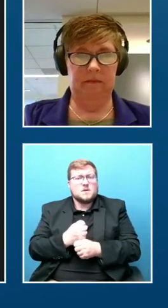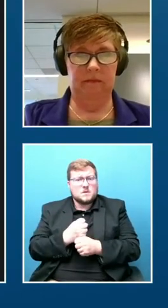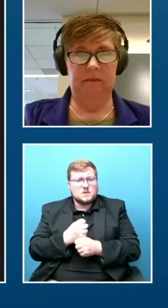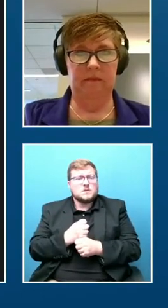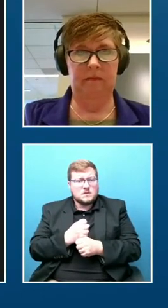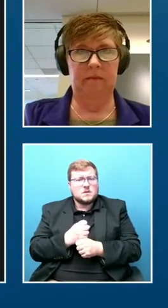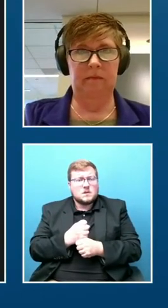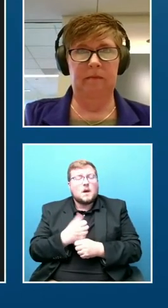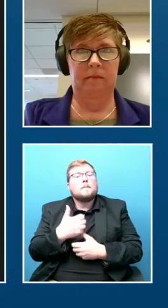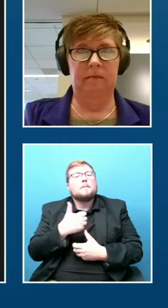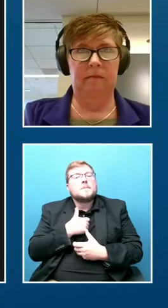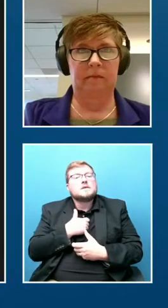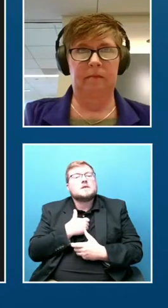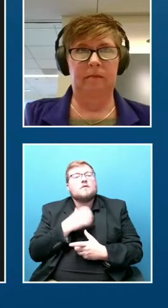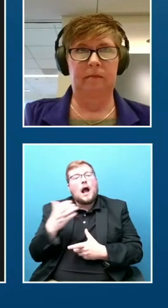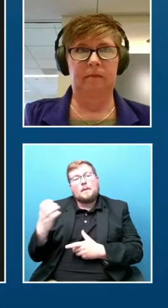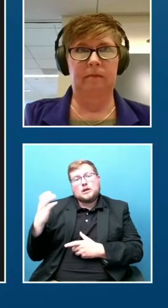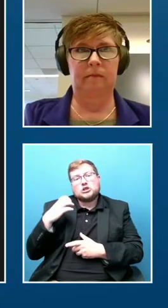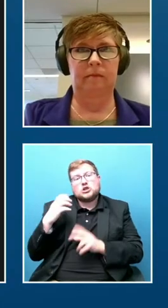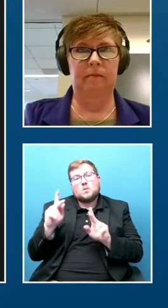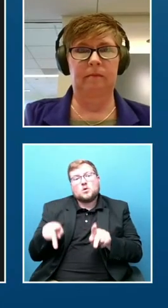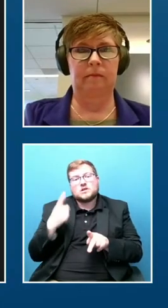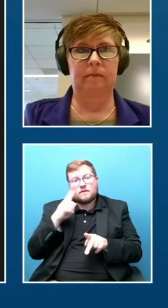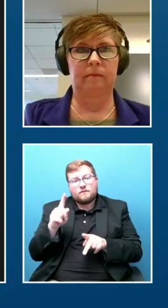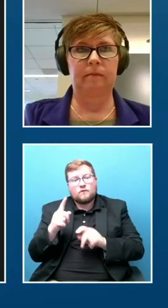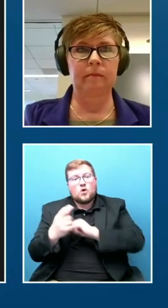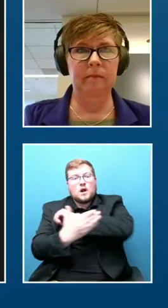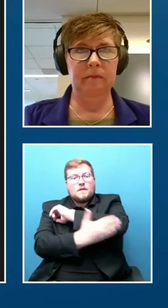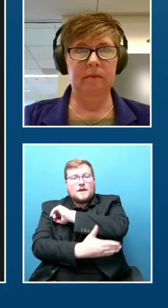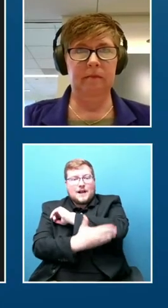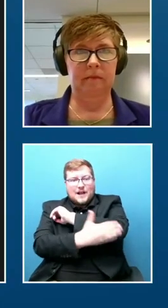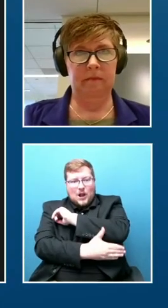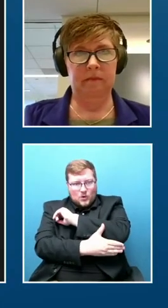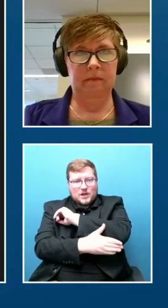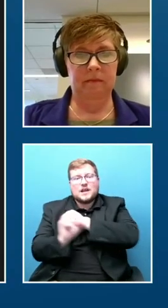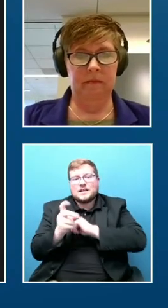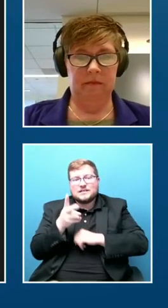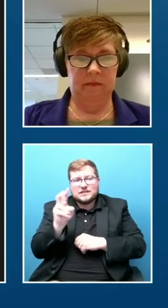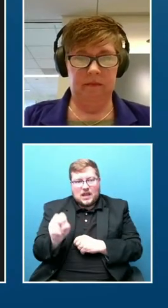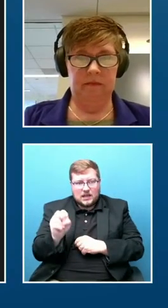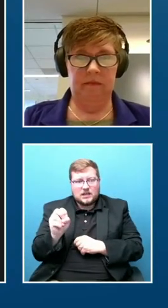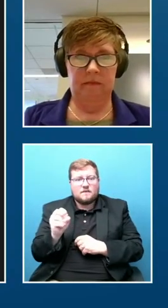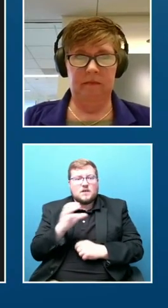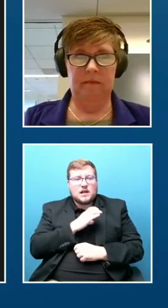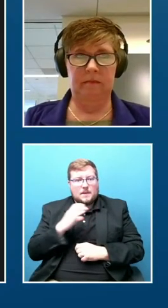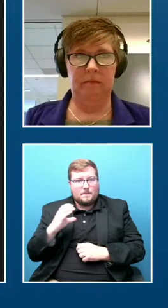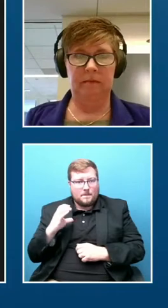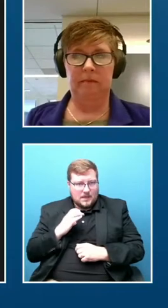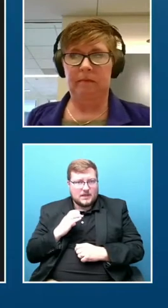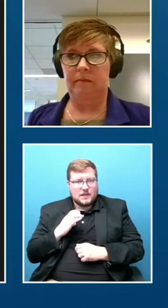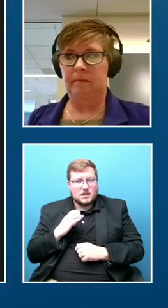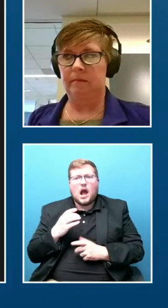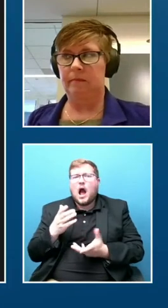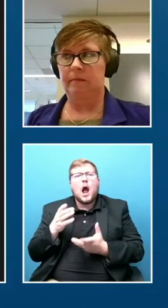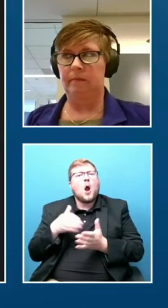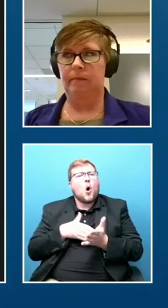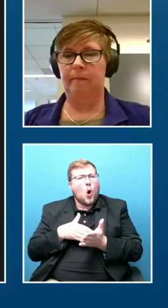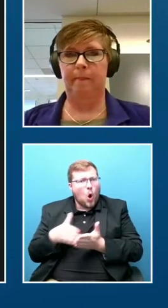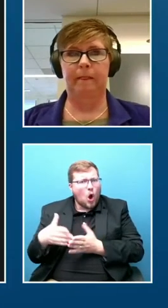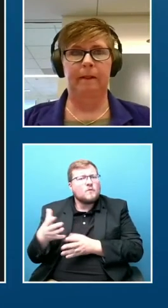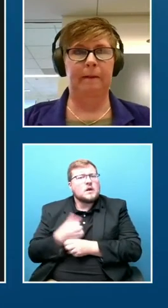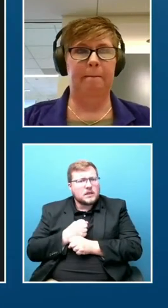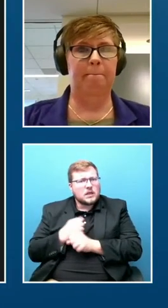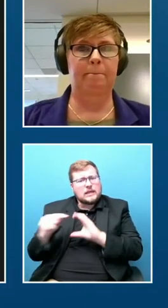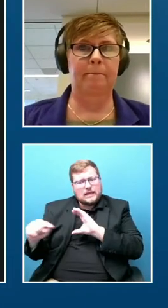also the chairperson of the Calhoun County Executive Committee. I regularly receive emails from the West